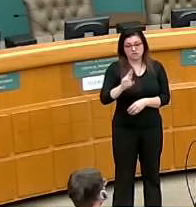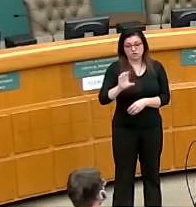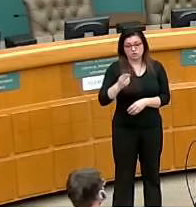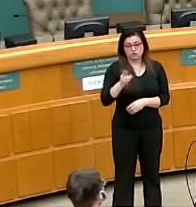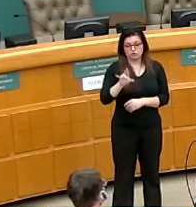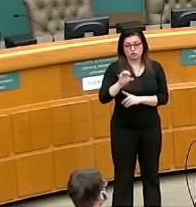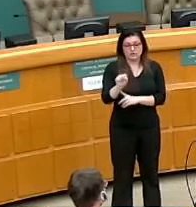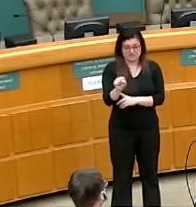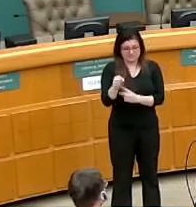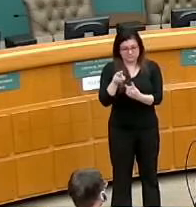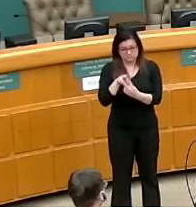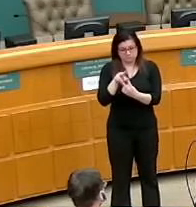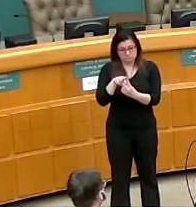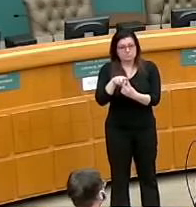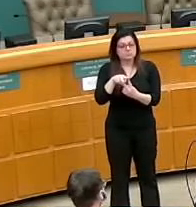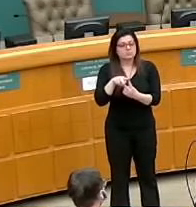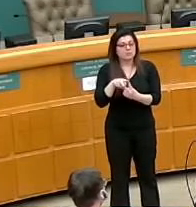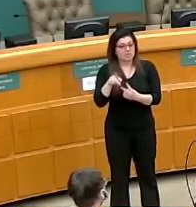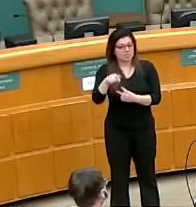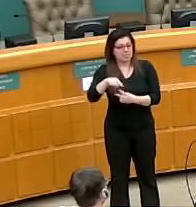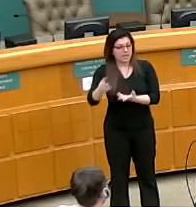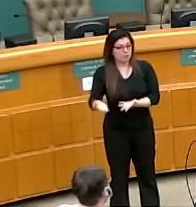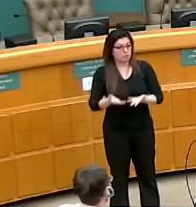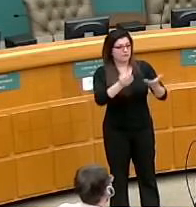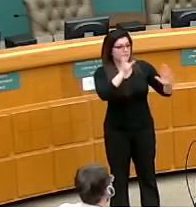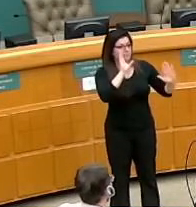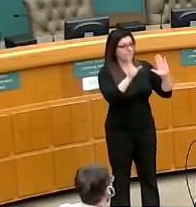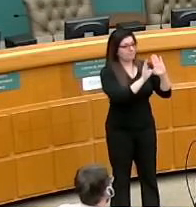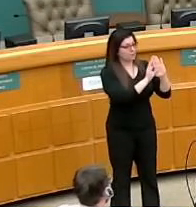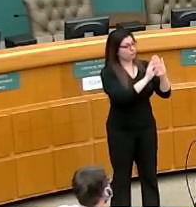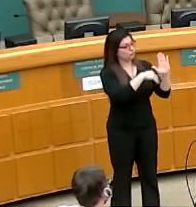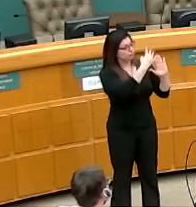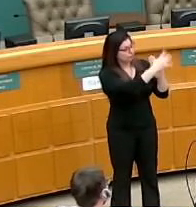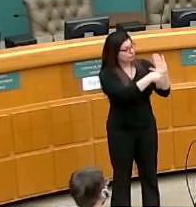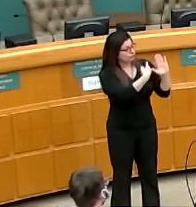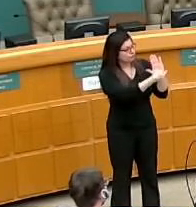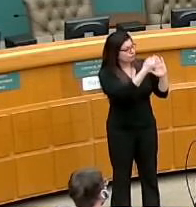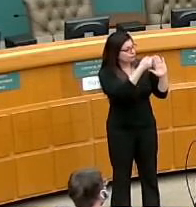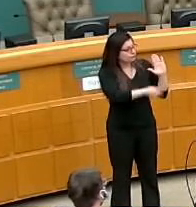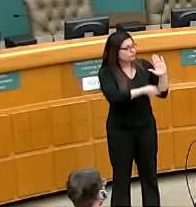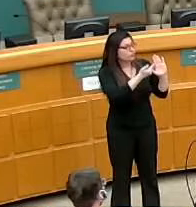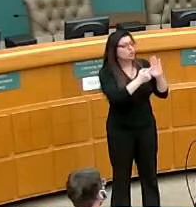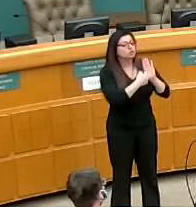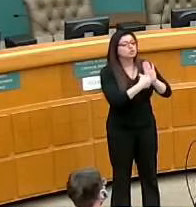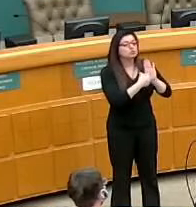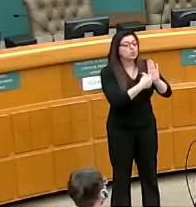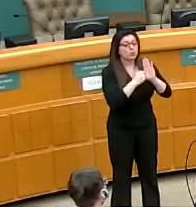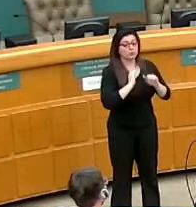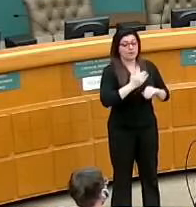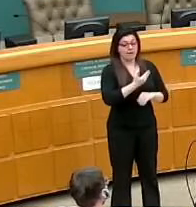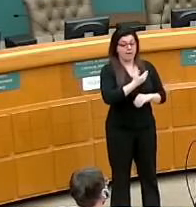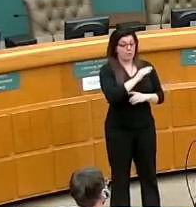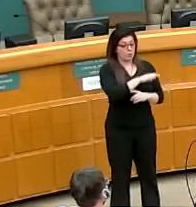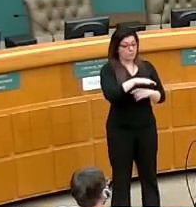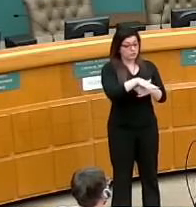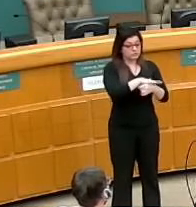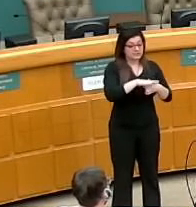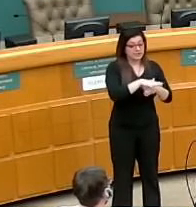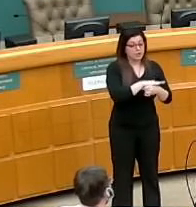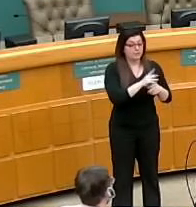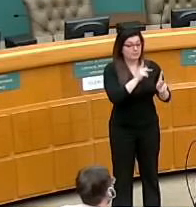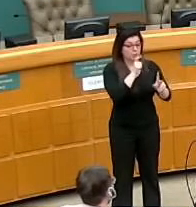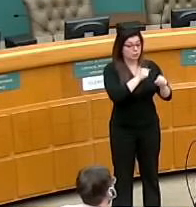us the predicted number of cases in the coastal bend and how the caseload will impact our